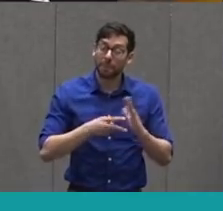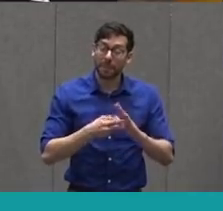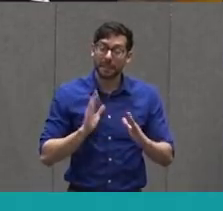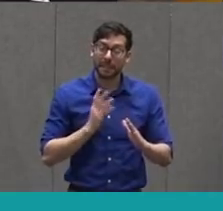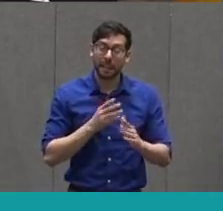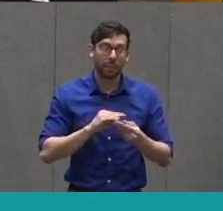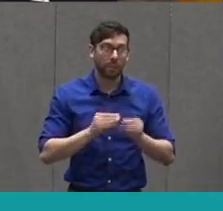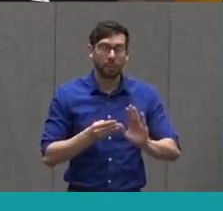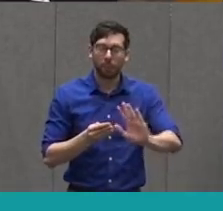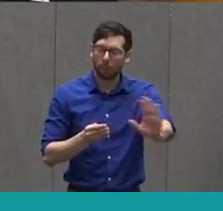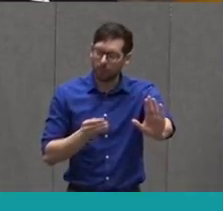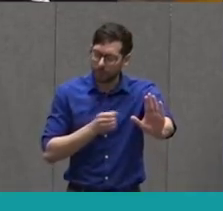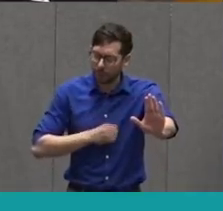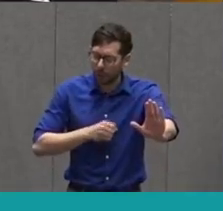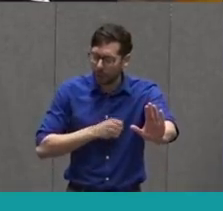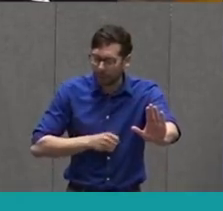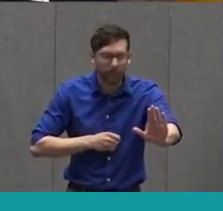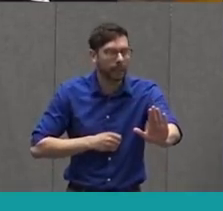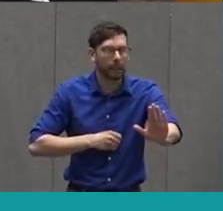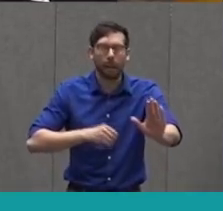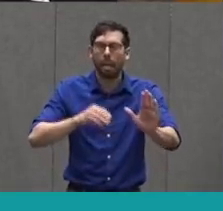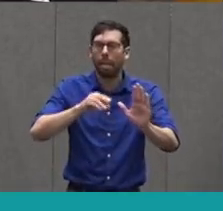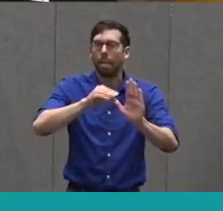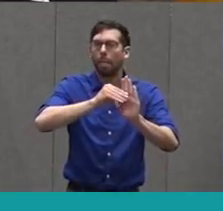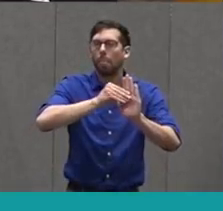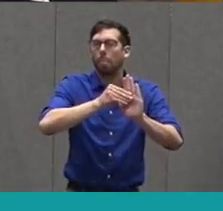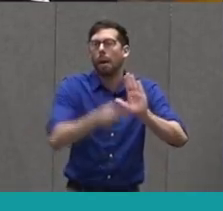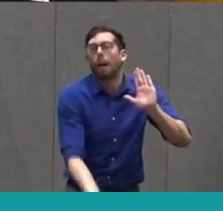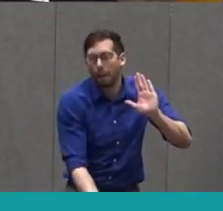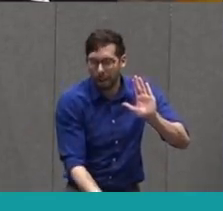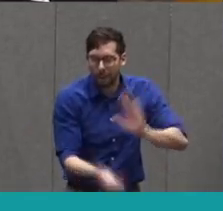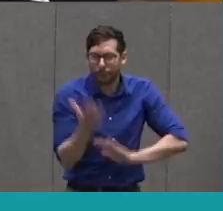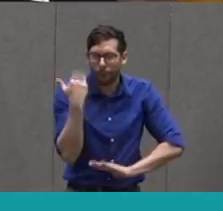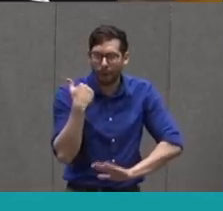sorry guys, my number fell down earlier, but it would be